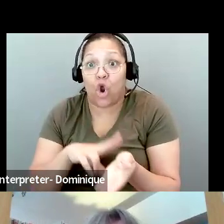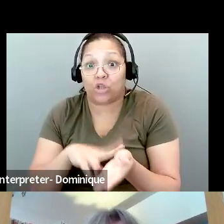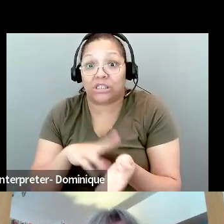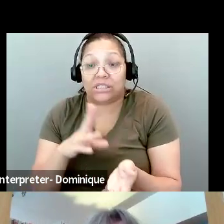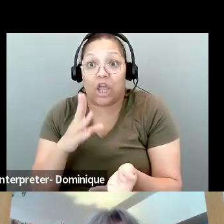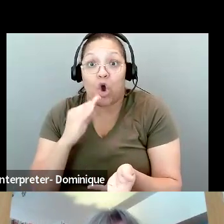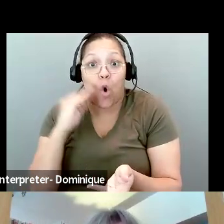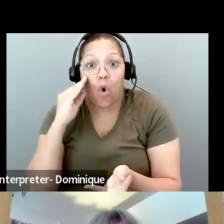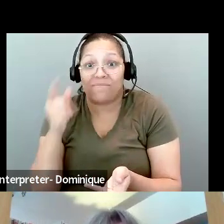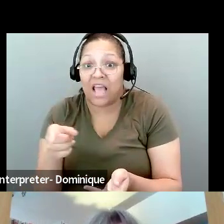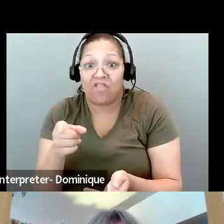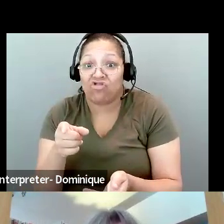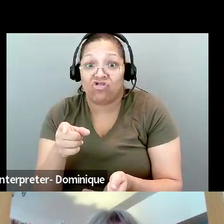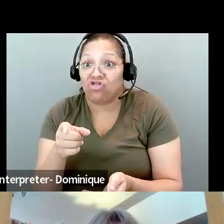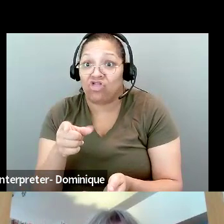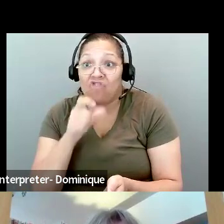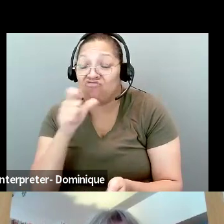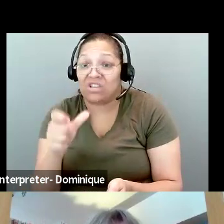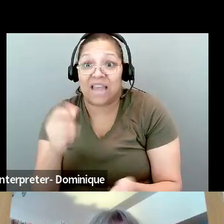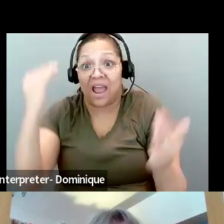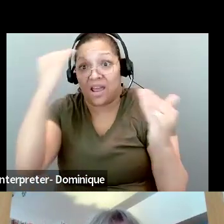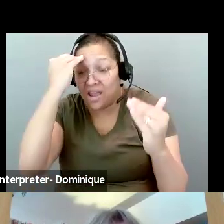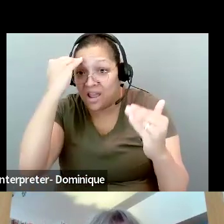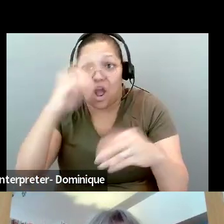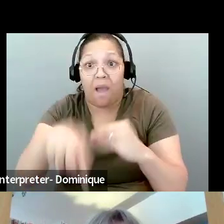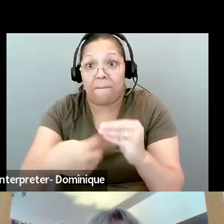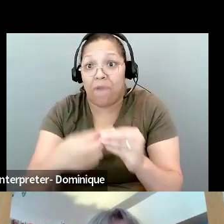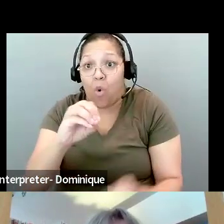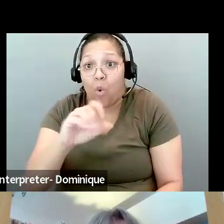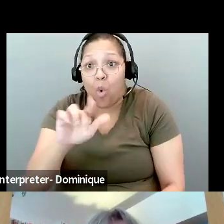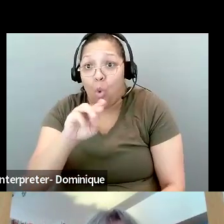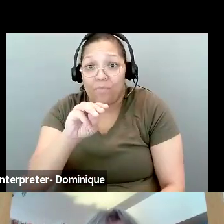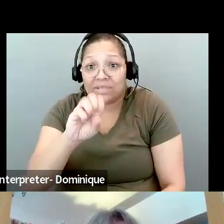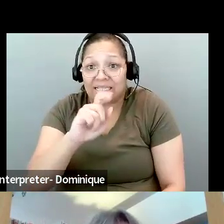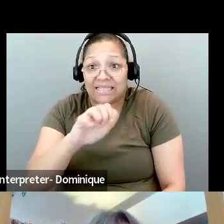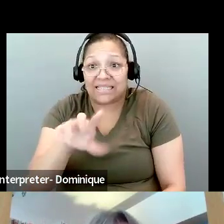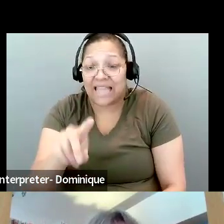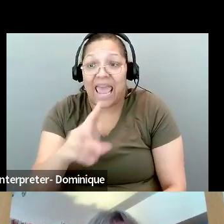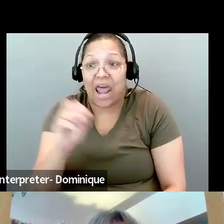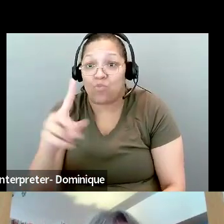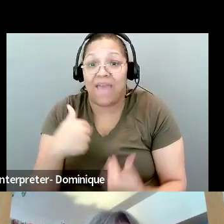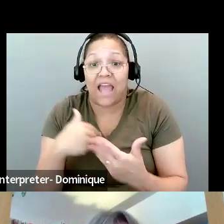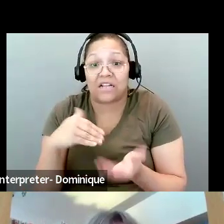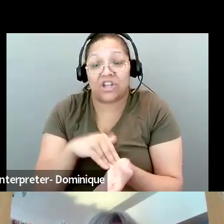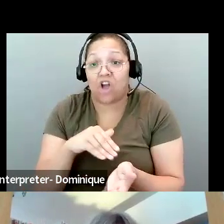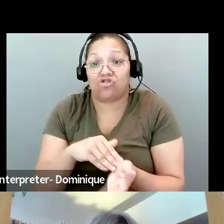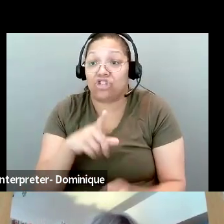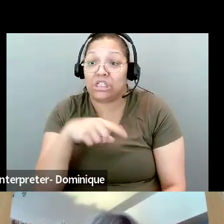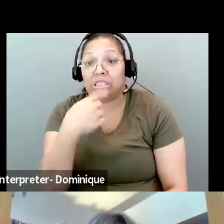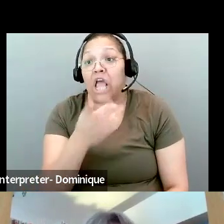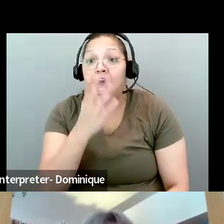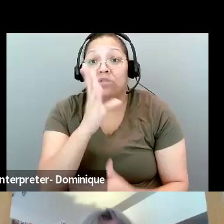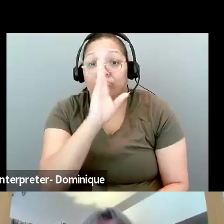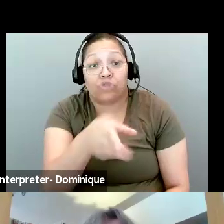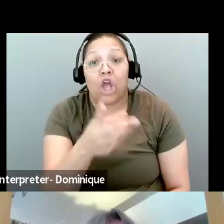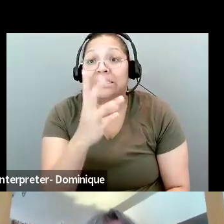are just flat out not educated on Olmsted in any way, shape, or form. And we've had doctors that just flat tell somebody who had a stroke